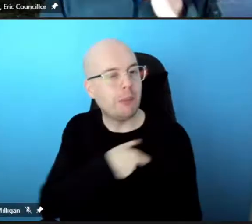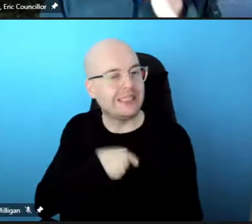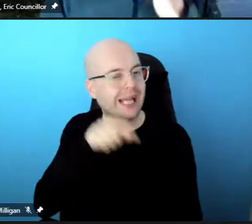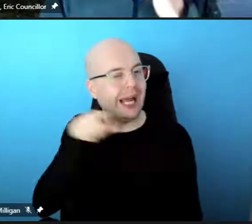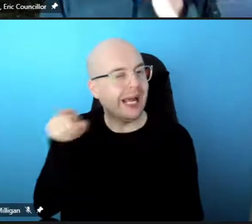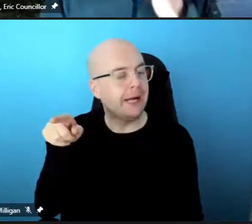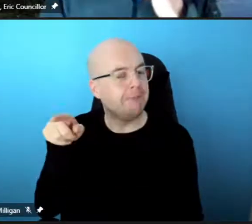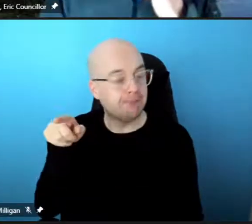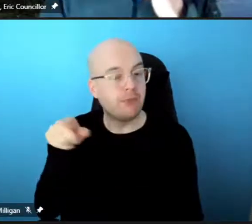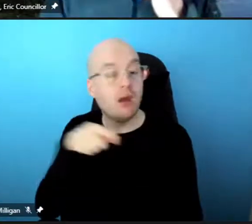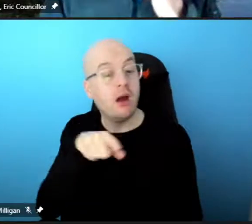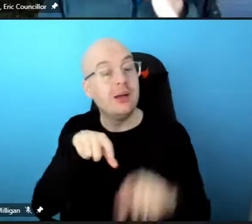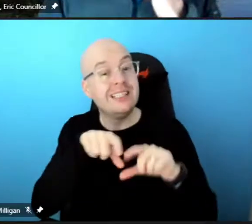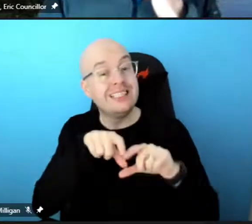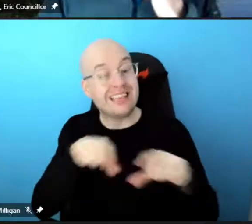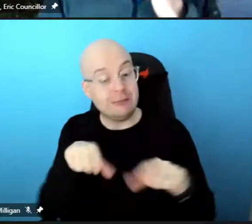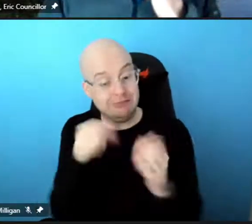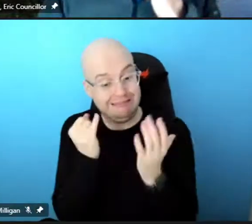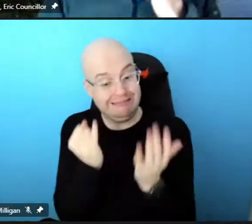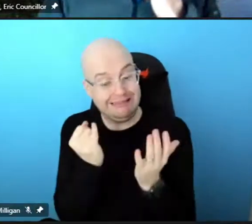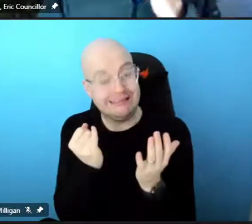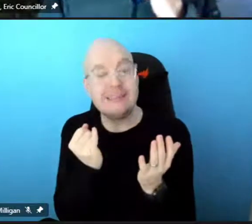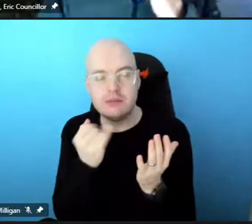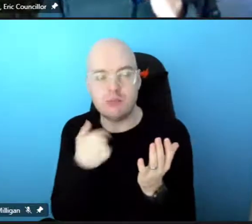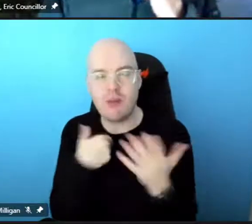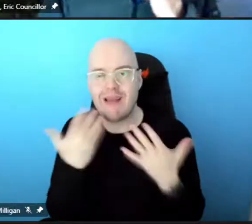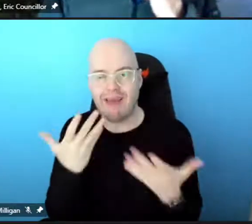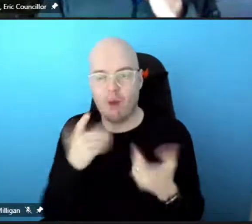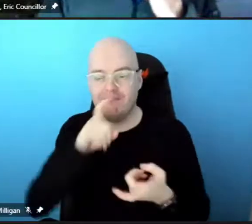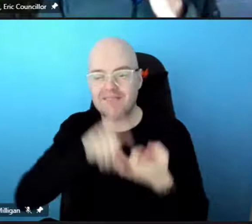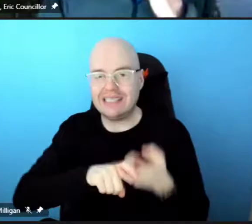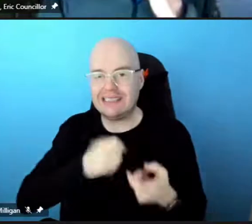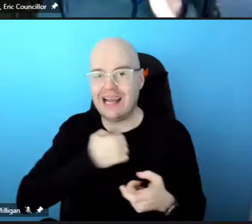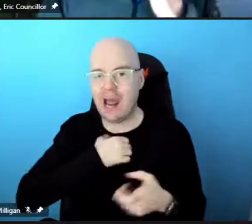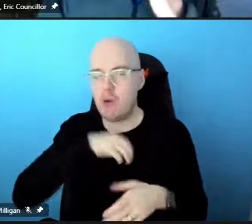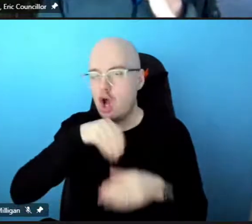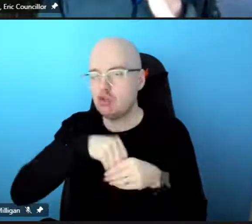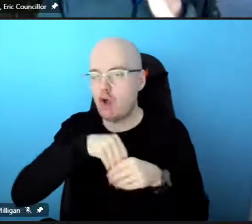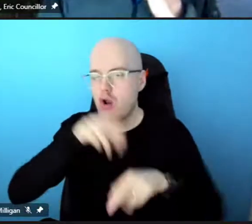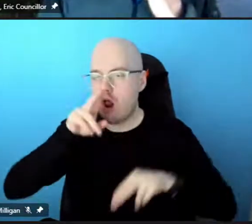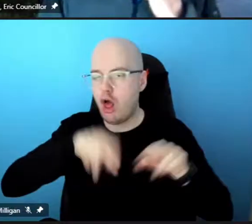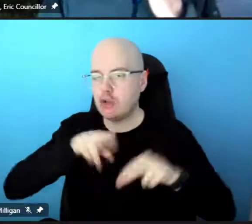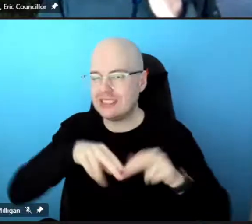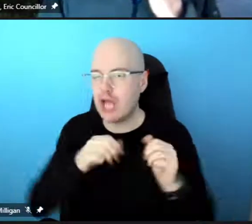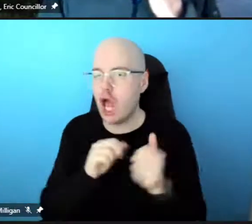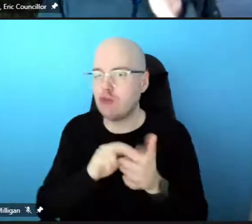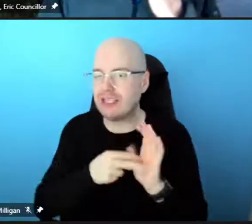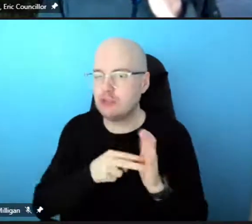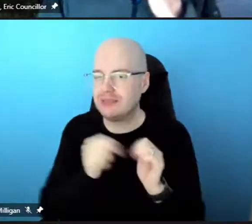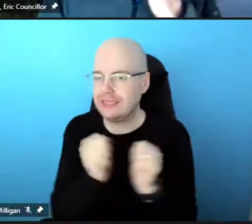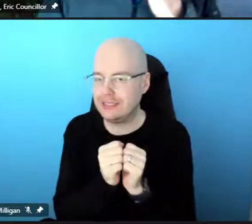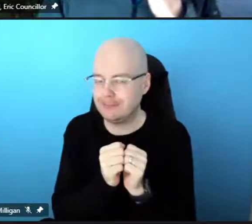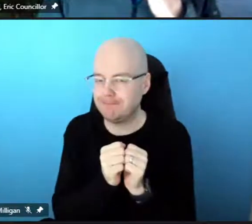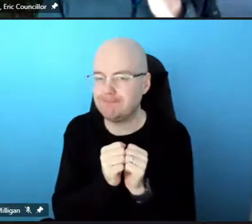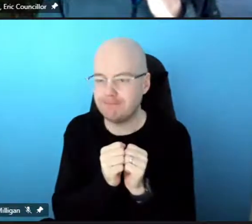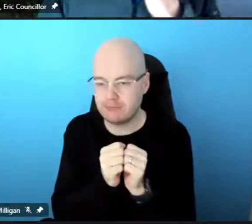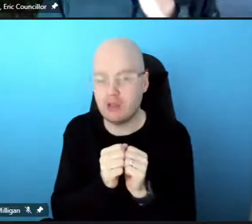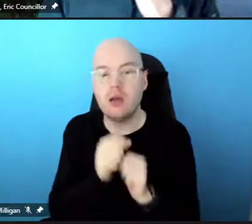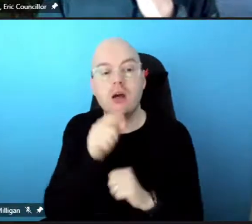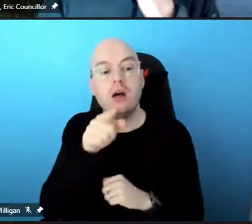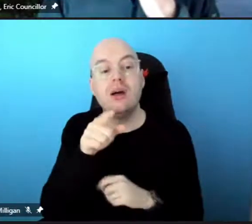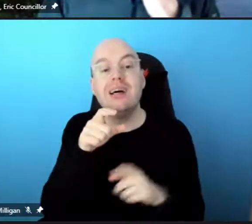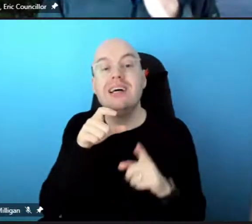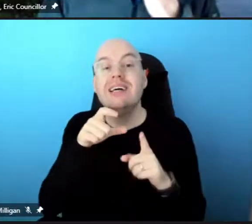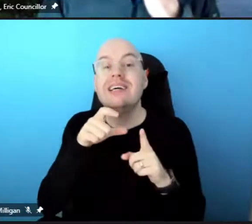setting out internal audit arrangements, and we're just trying to tidy that up a wee bit, because in the December 21